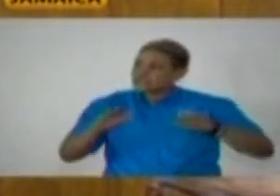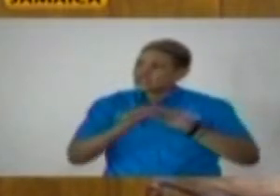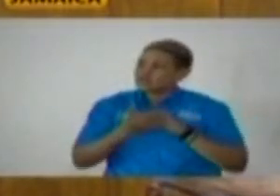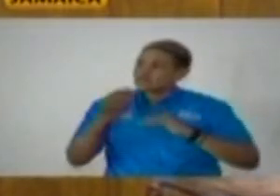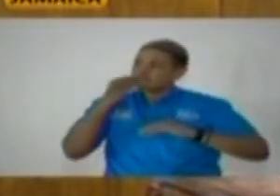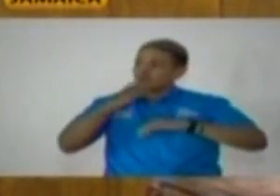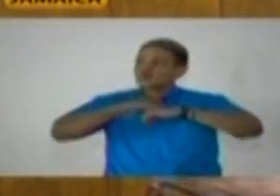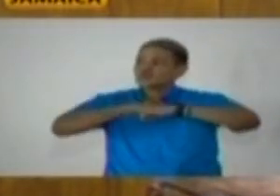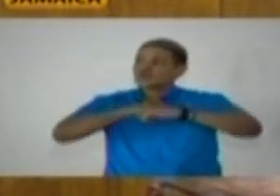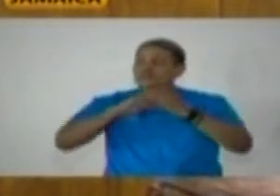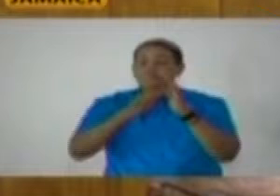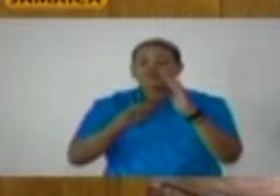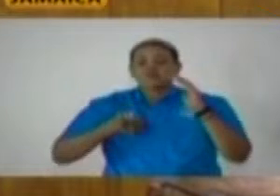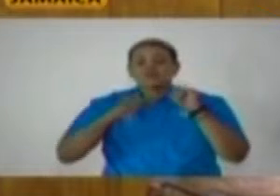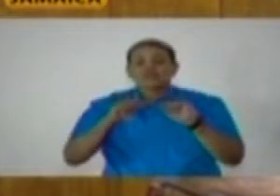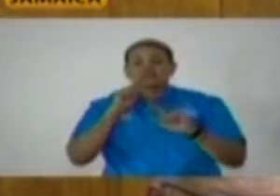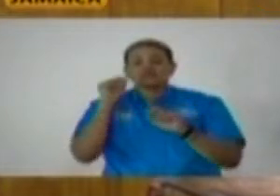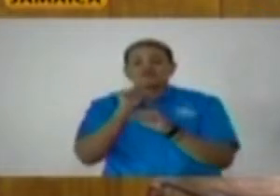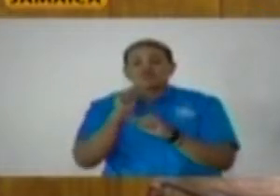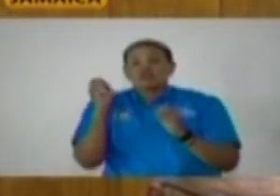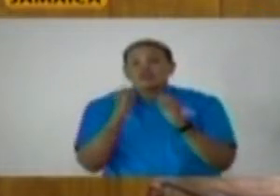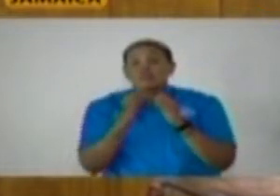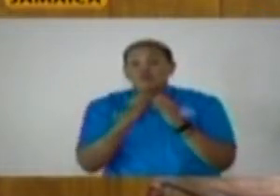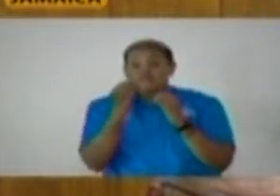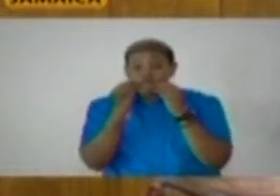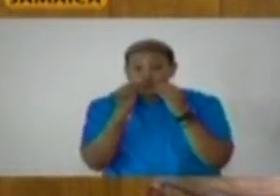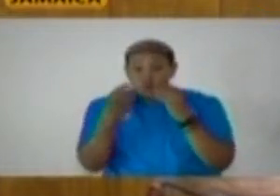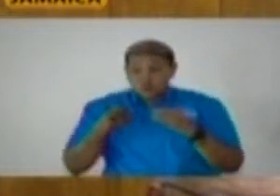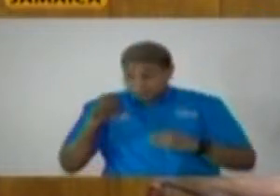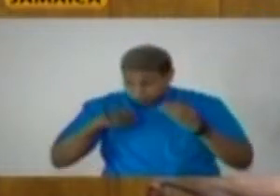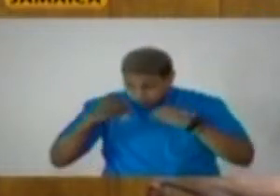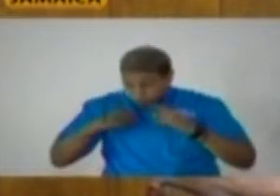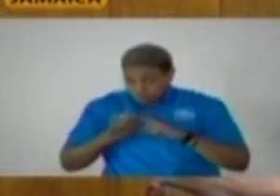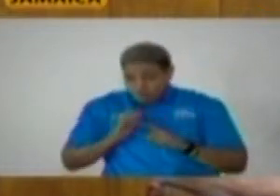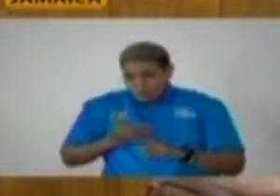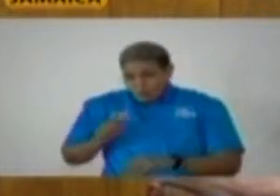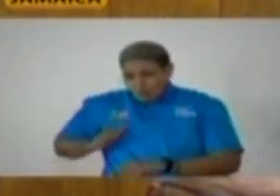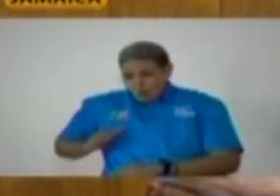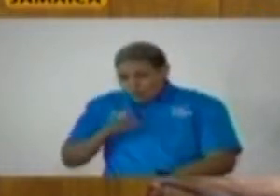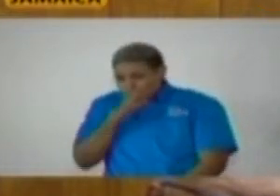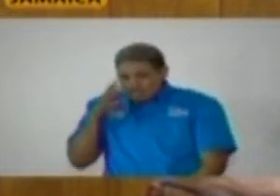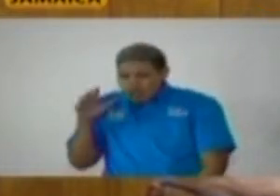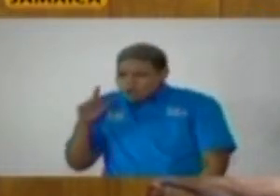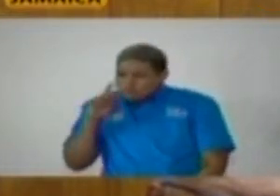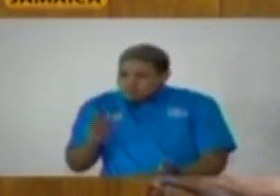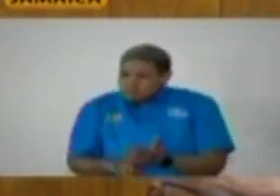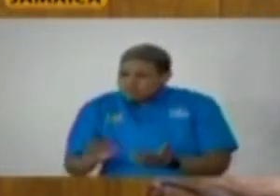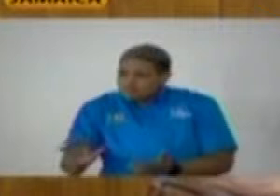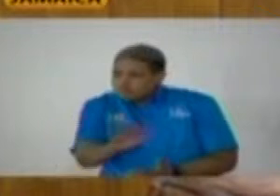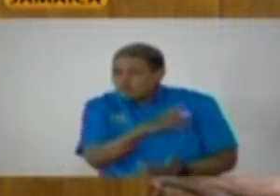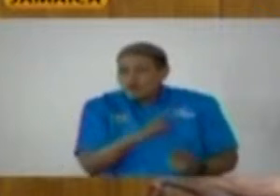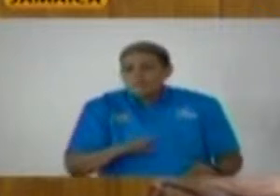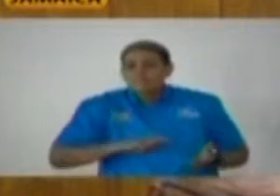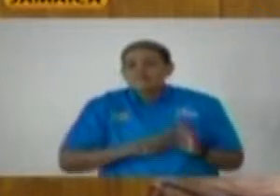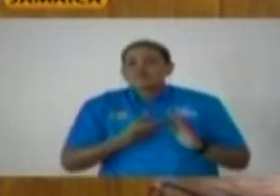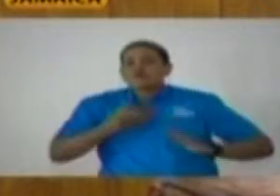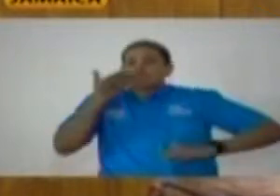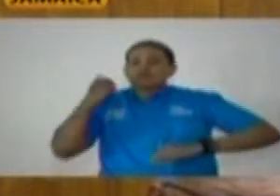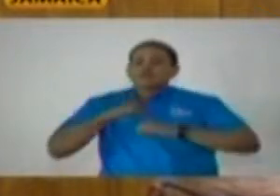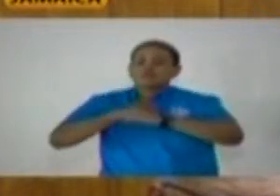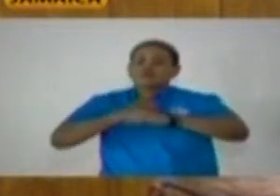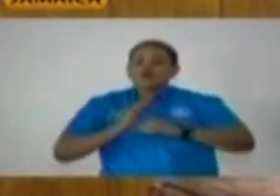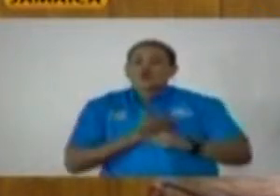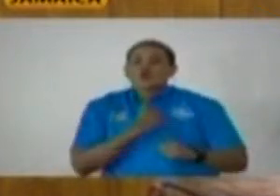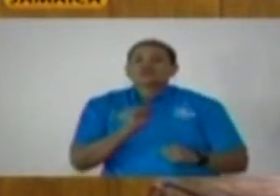Food security means that we can realize more of the food that we eat from our own farms, which also means we can better protect